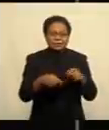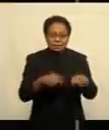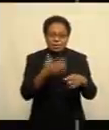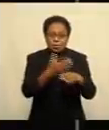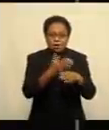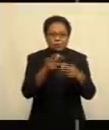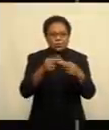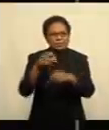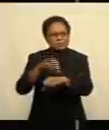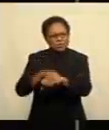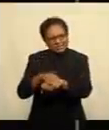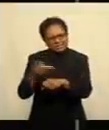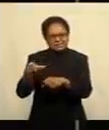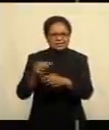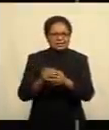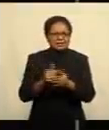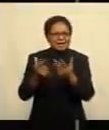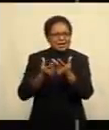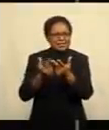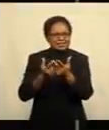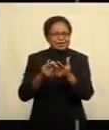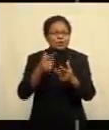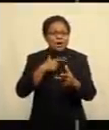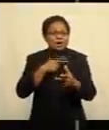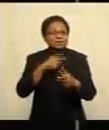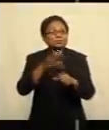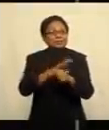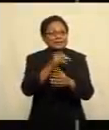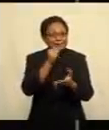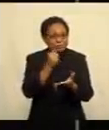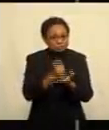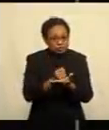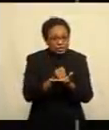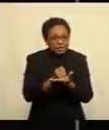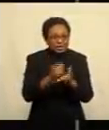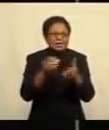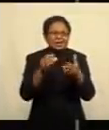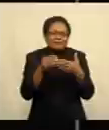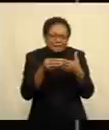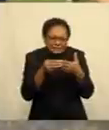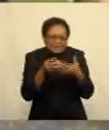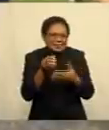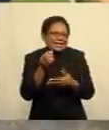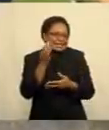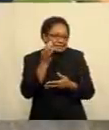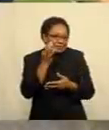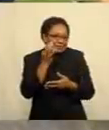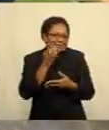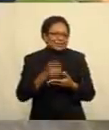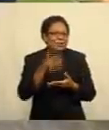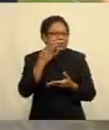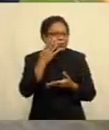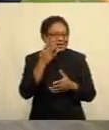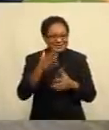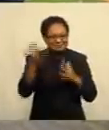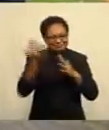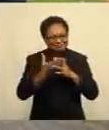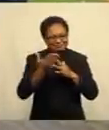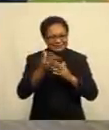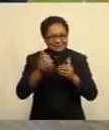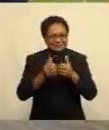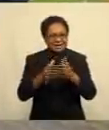to ensure there are reasonable exceptions during the times of restricted movement. Director Ashwin Raj